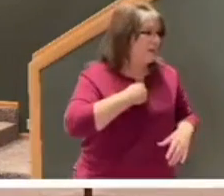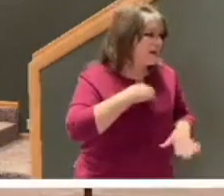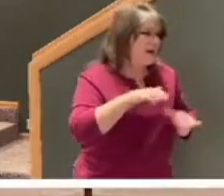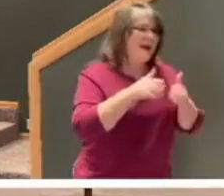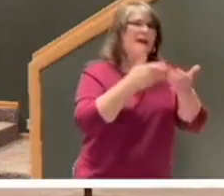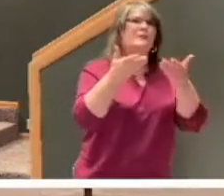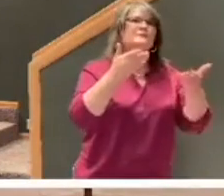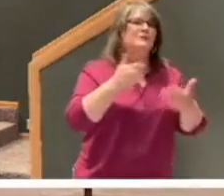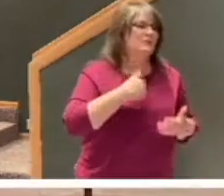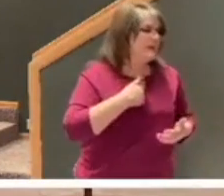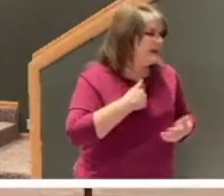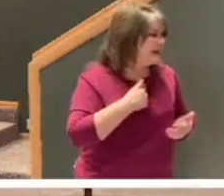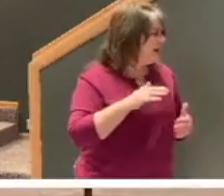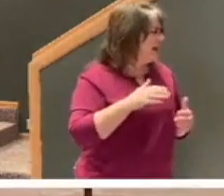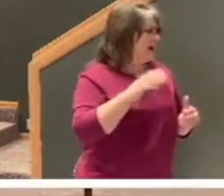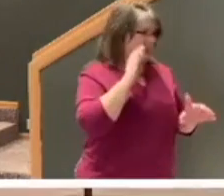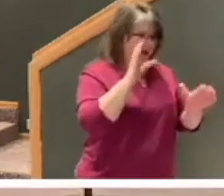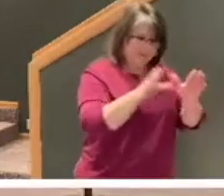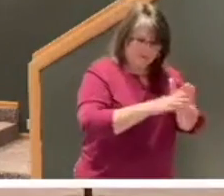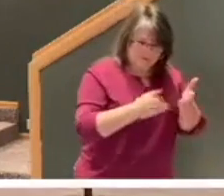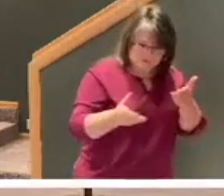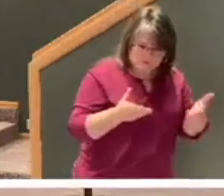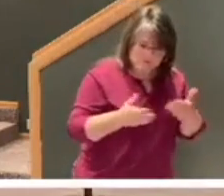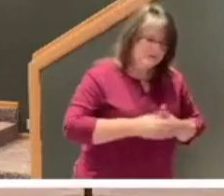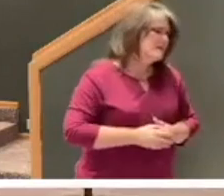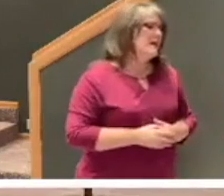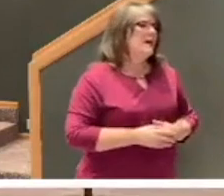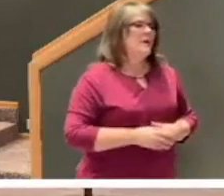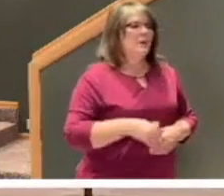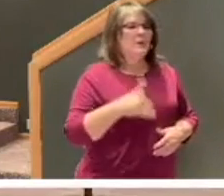you served me and the picture of service, and I just,